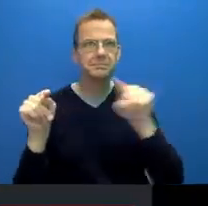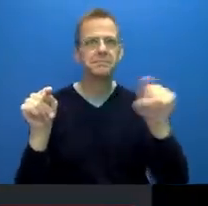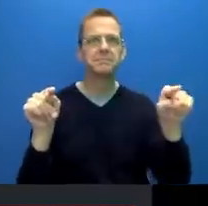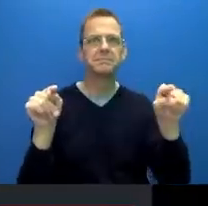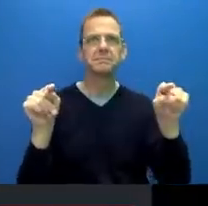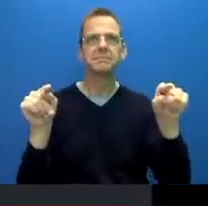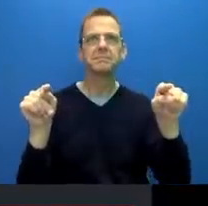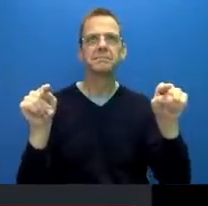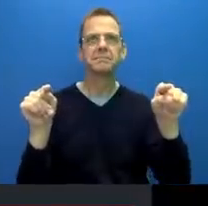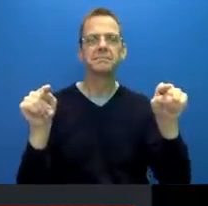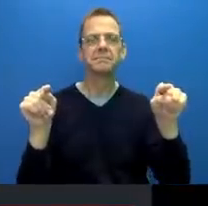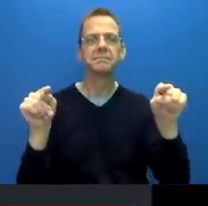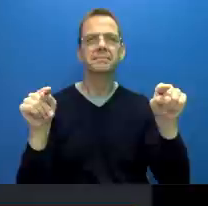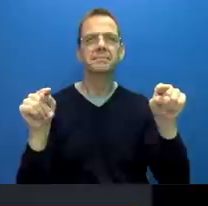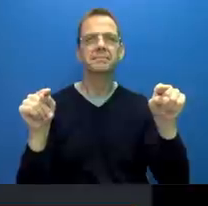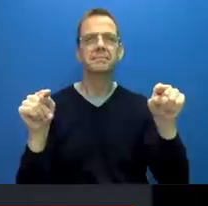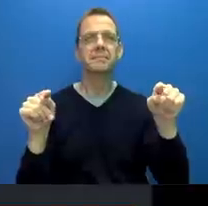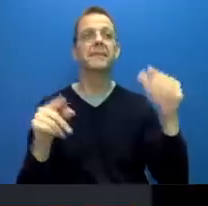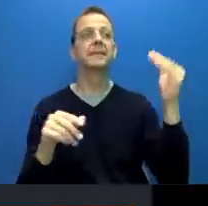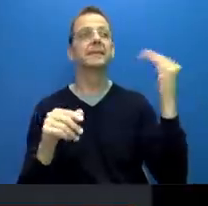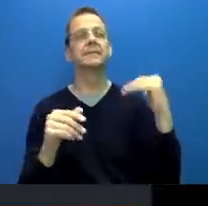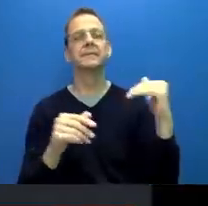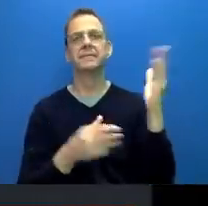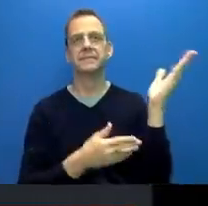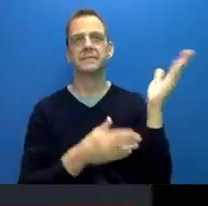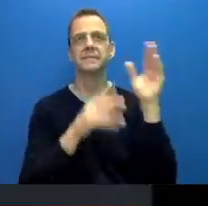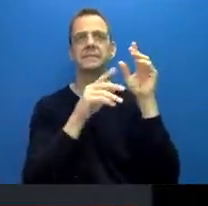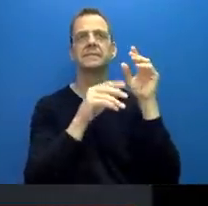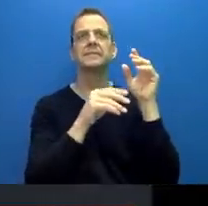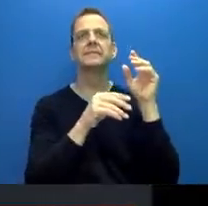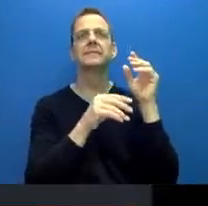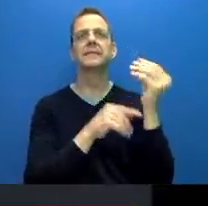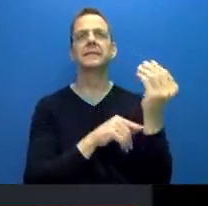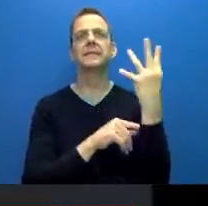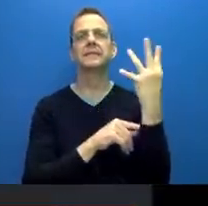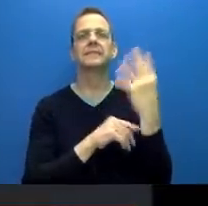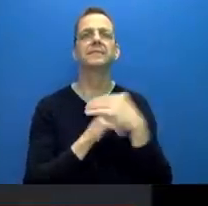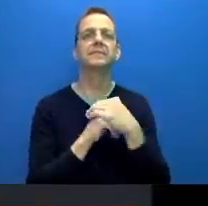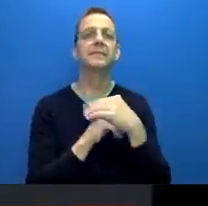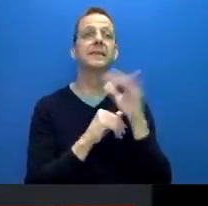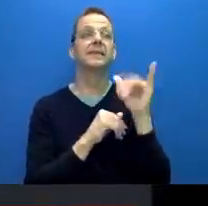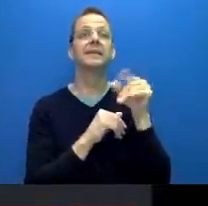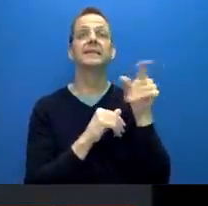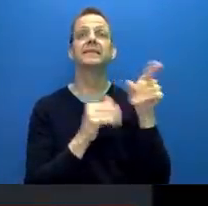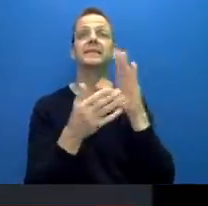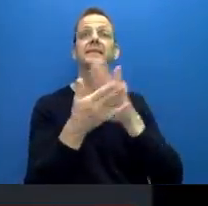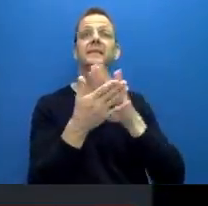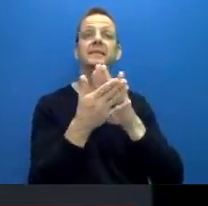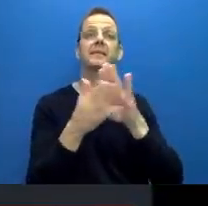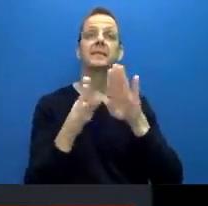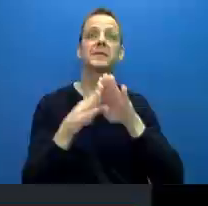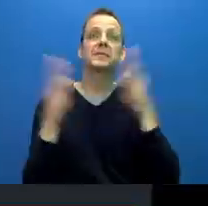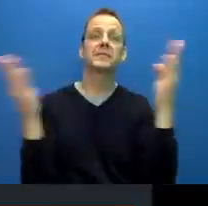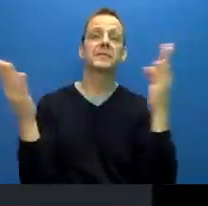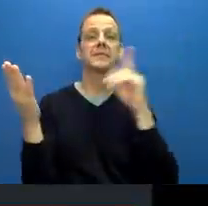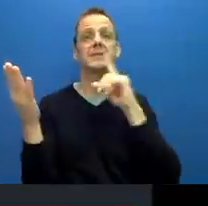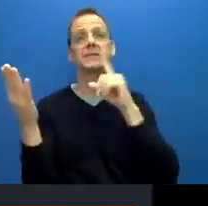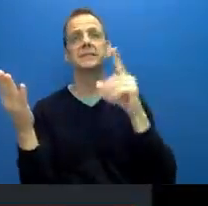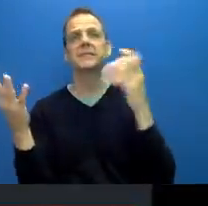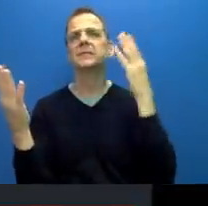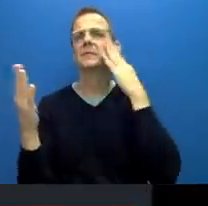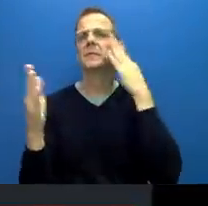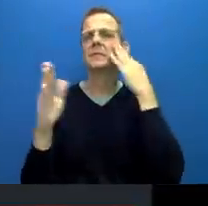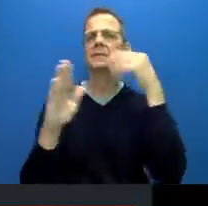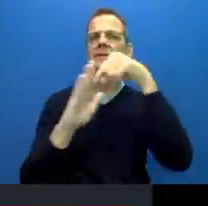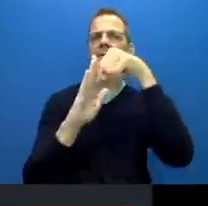the rise of Delta and as schools reopen this week, no doubt many viewers will be interested in the severe outcome data updated